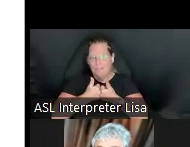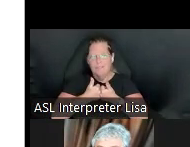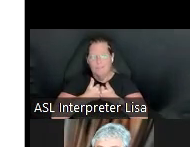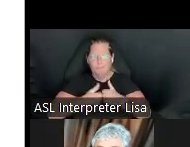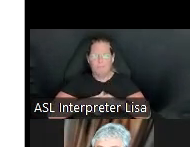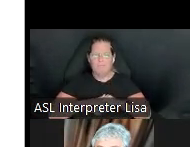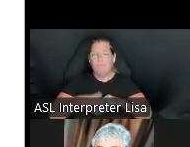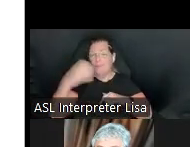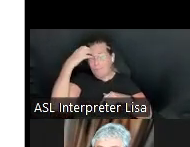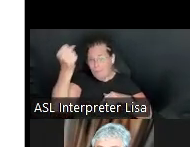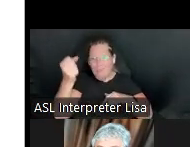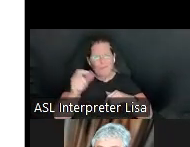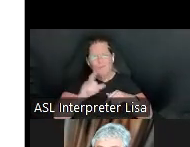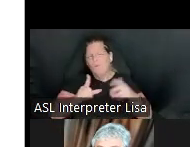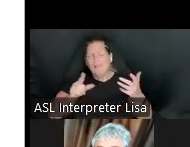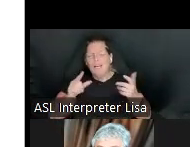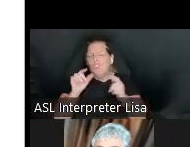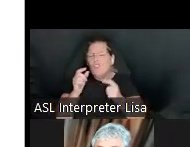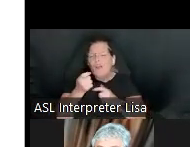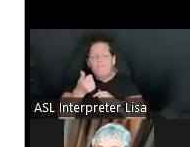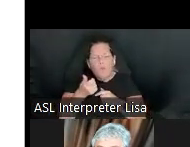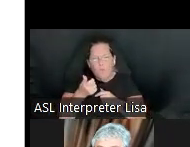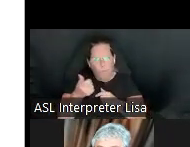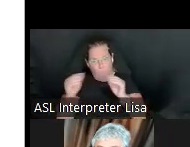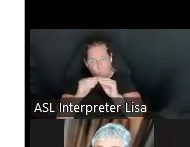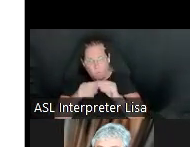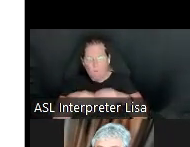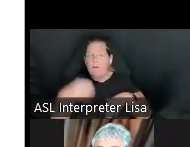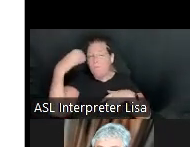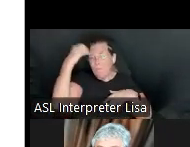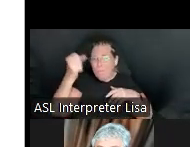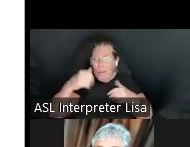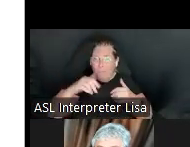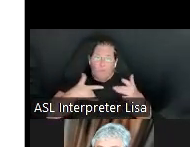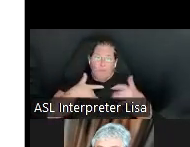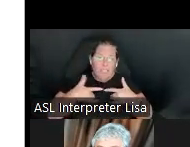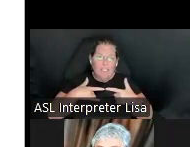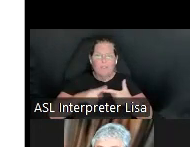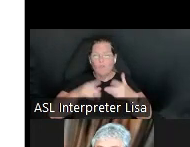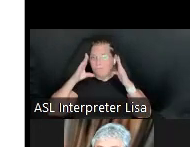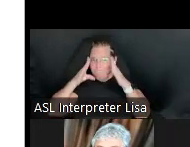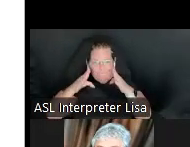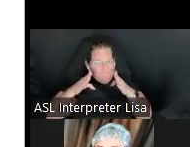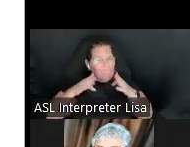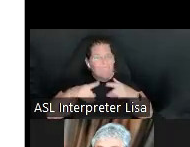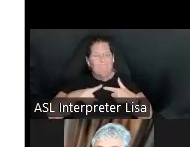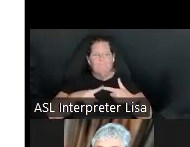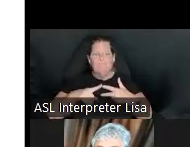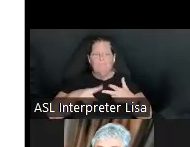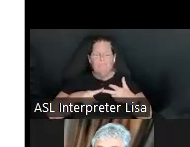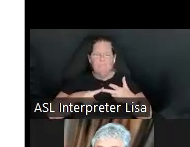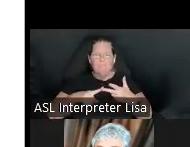Memory impairment. These are really just a few of the barriers. Memory impairments, difficulty concentrating, lack